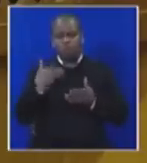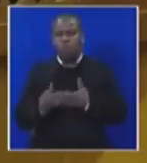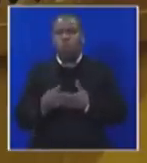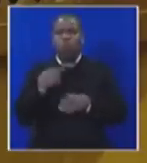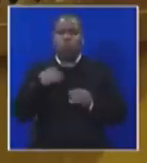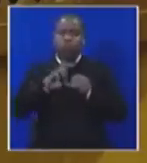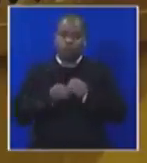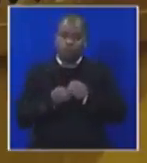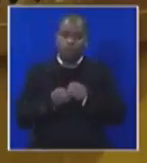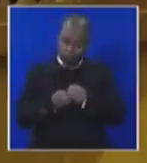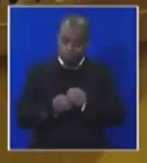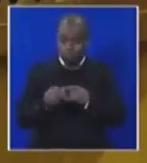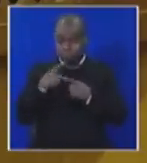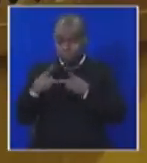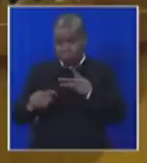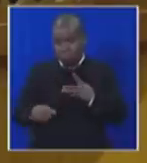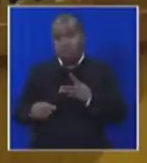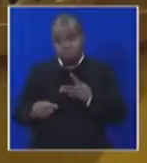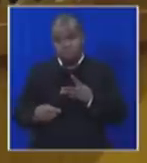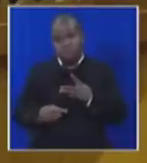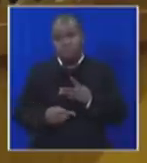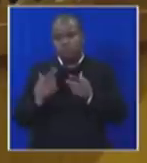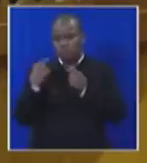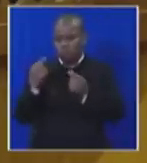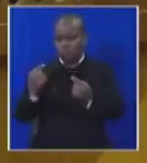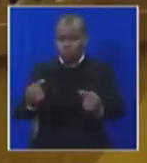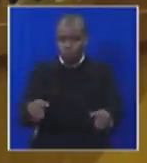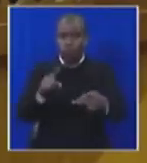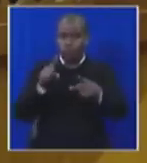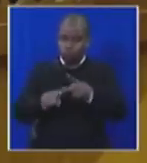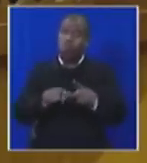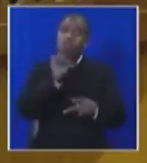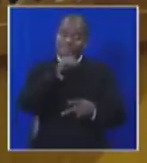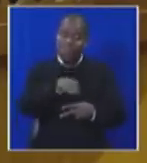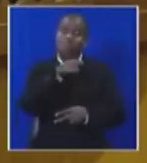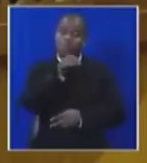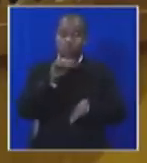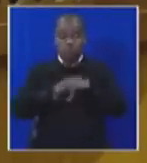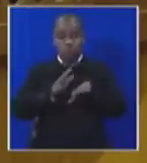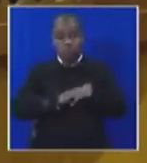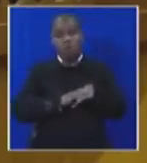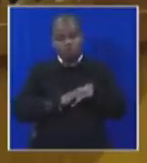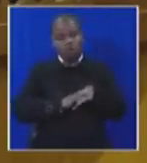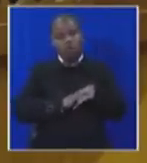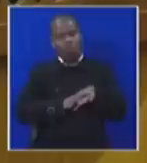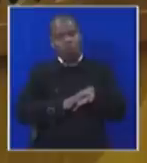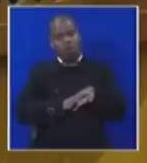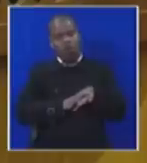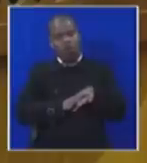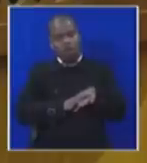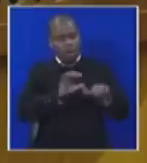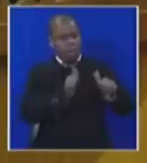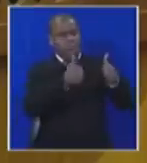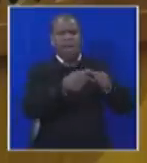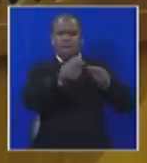all your virtue and defiled by your practices of every vice. You are the enemies of all good governance," close quote.